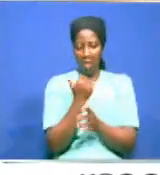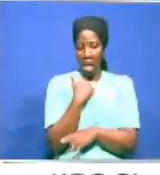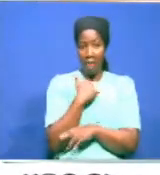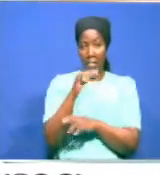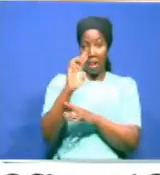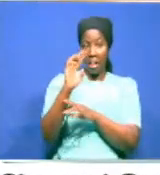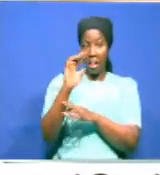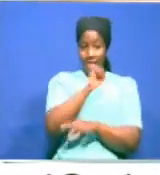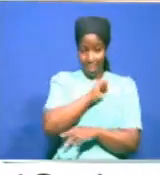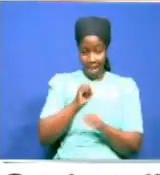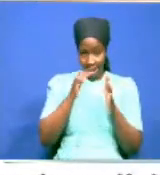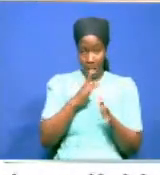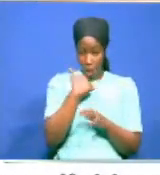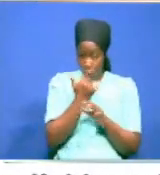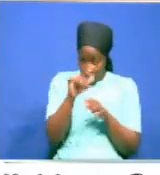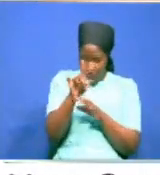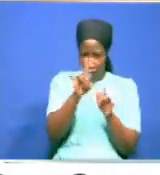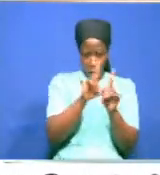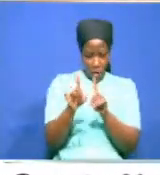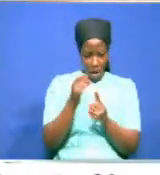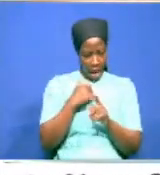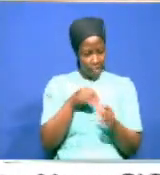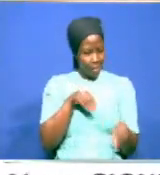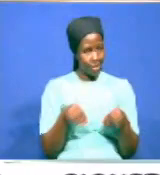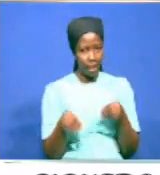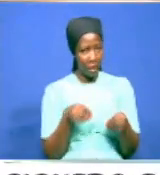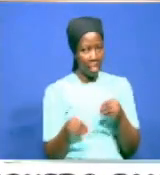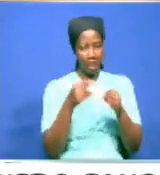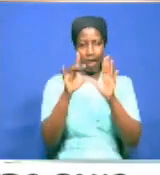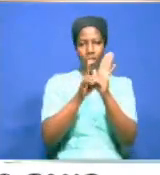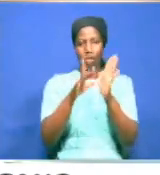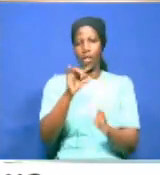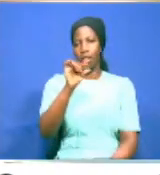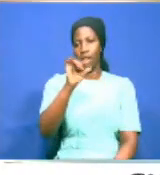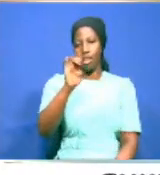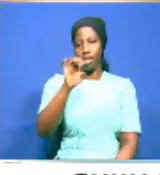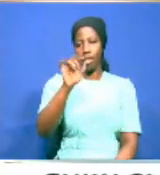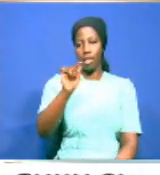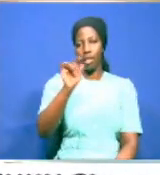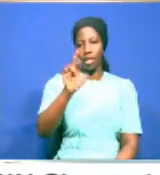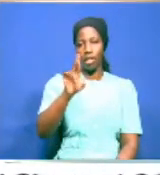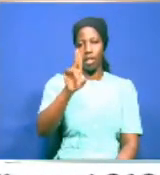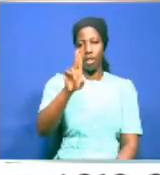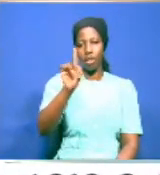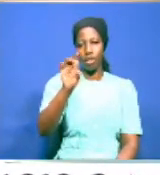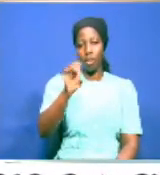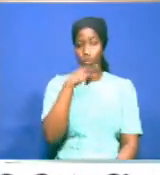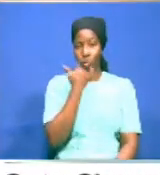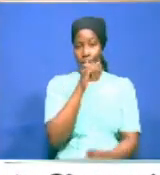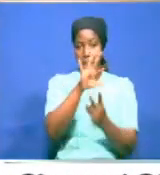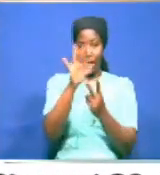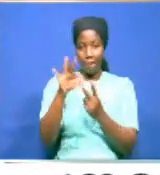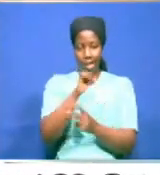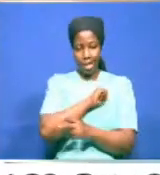also living with a disability, Dr. Gertrude Musuruve, who is a nominated senator and also a member of the